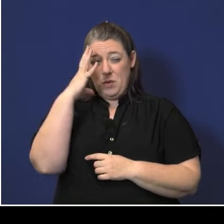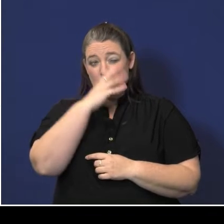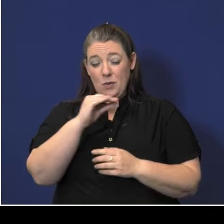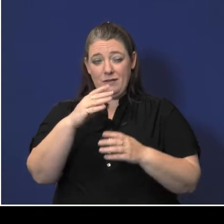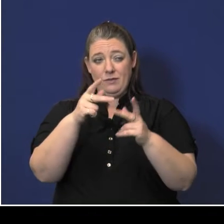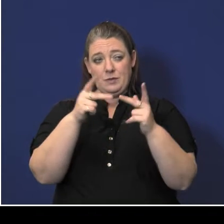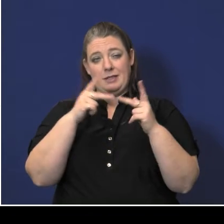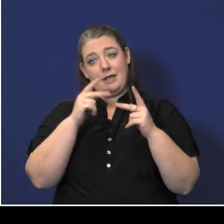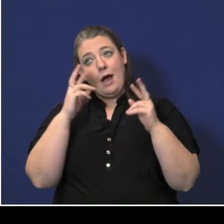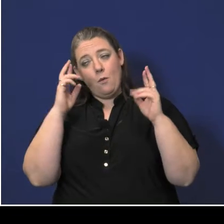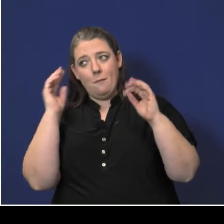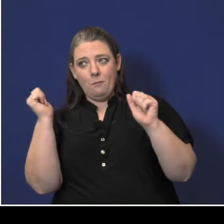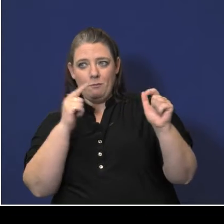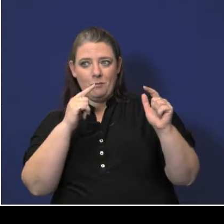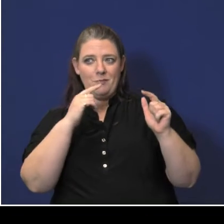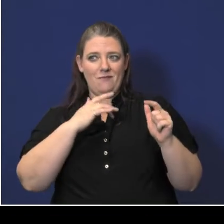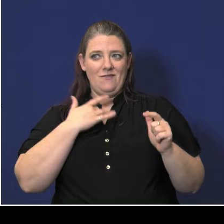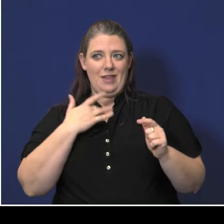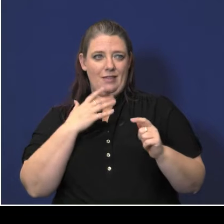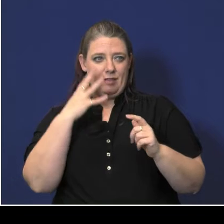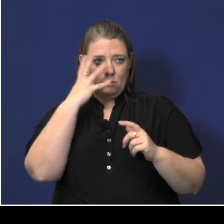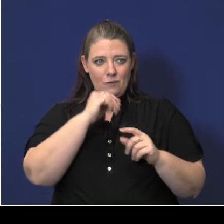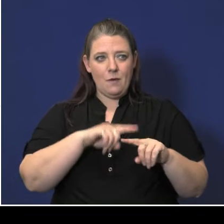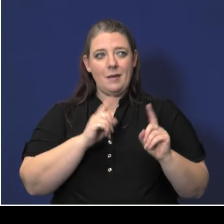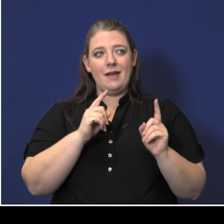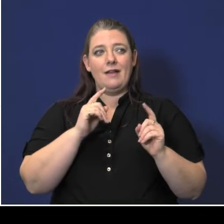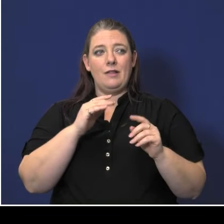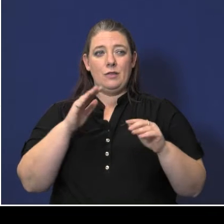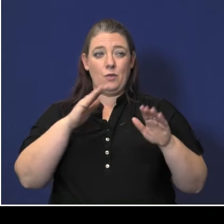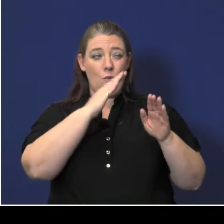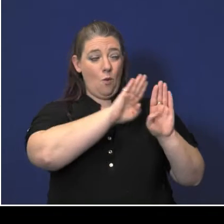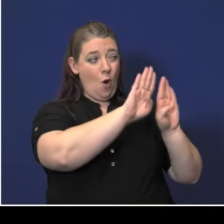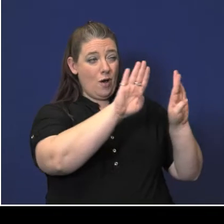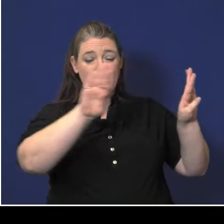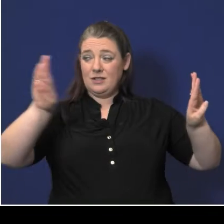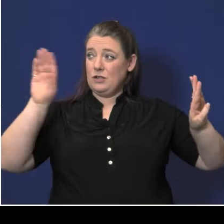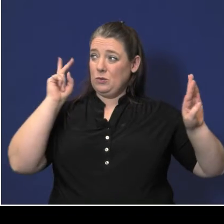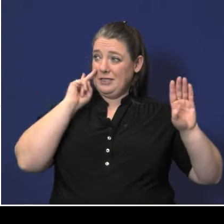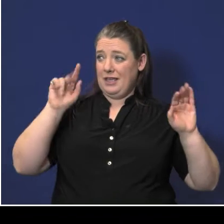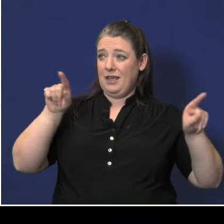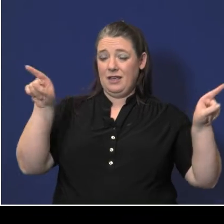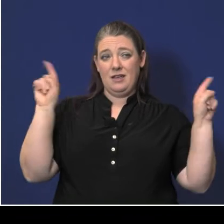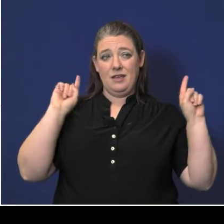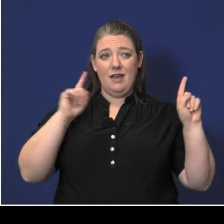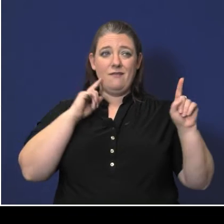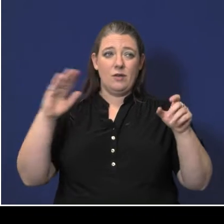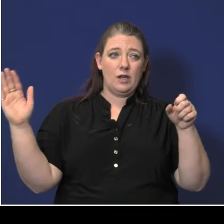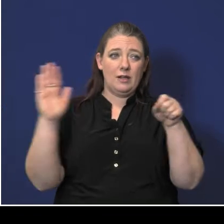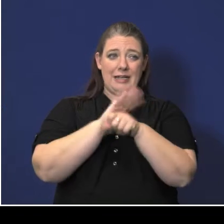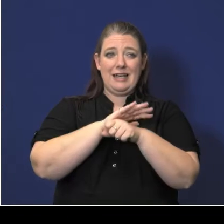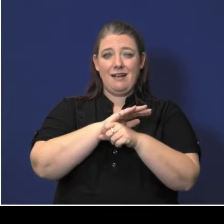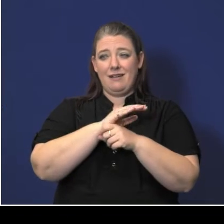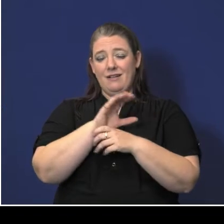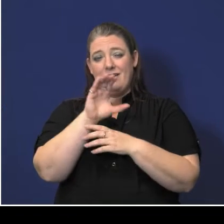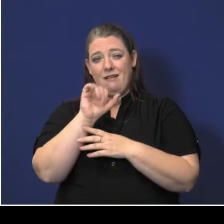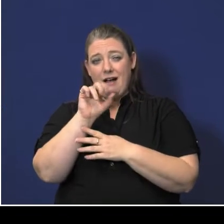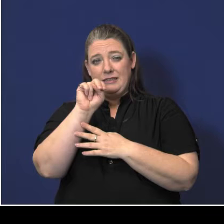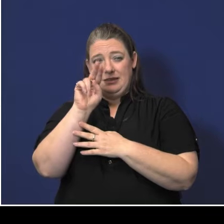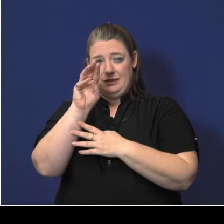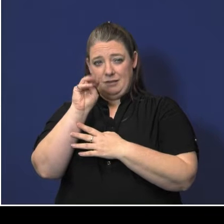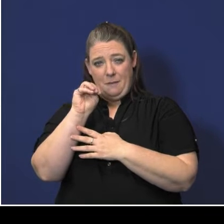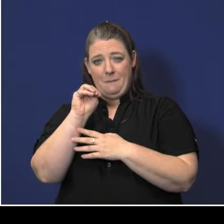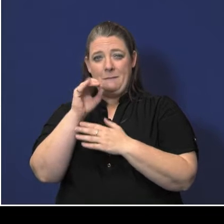everybody thinks that, but again, the same thing is that even the walls that you see on either side have been completely custom designed for the